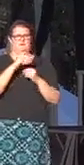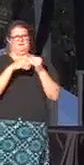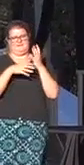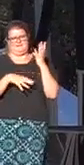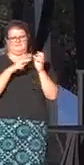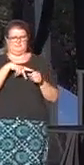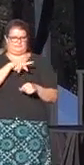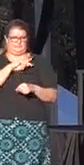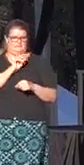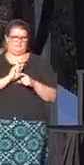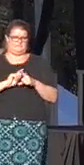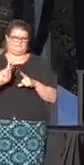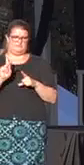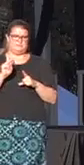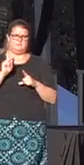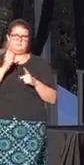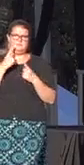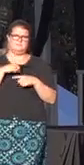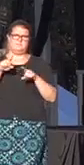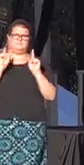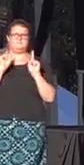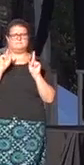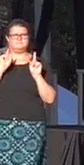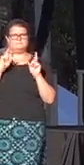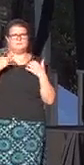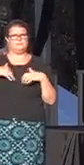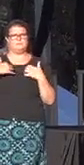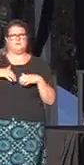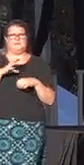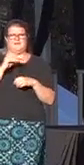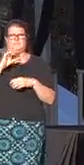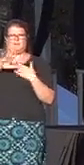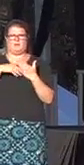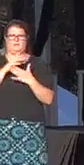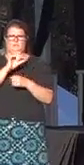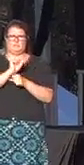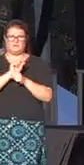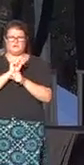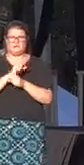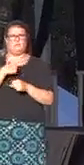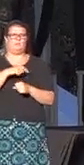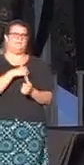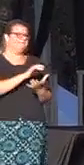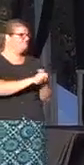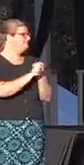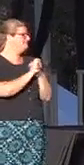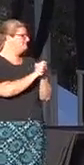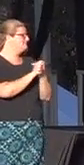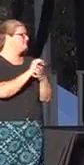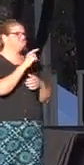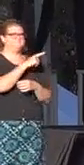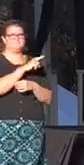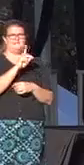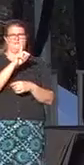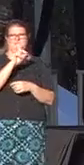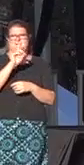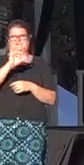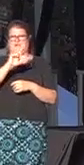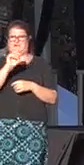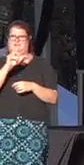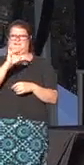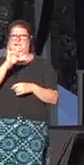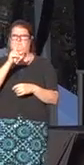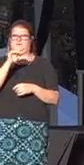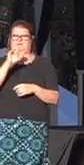of personal and professional accomplishments are notable. And for all of her work, we congratulate Dale Kelly Bankhead